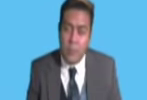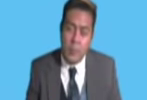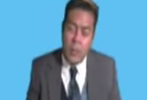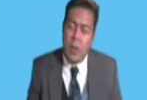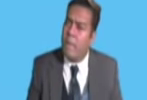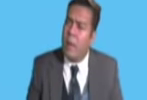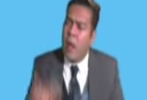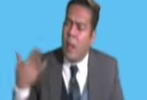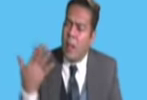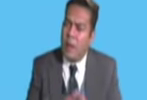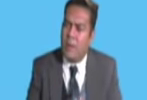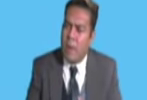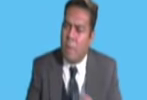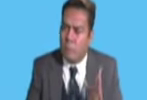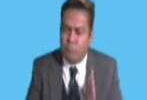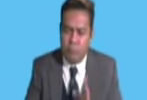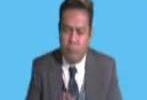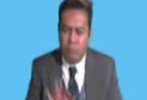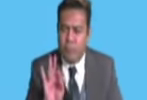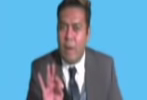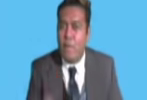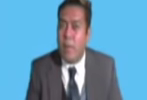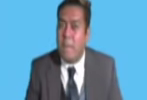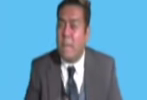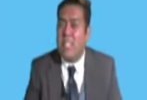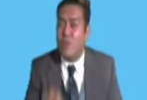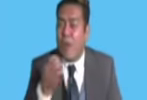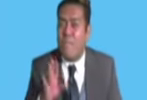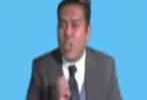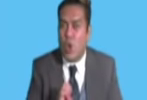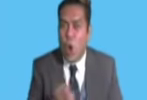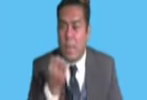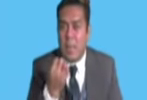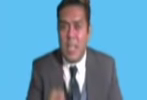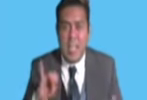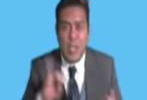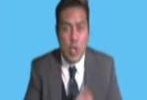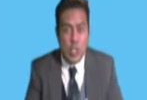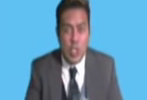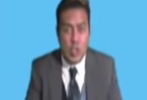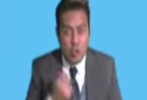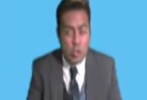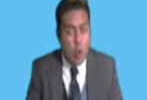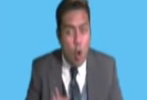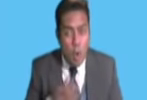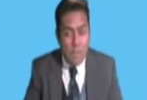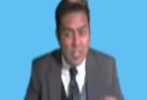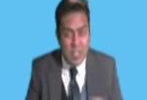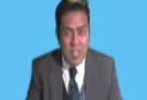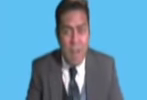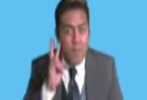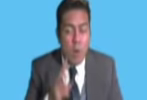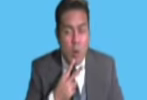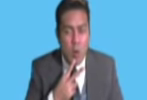of pressure from key players like the Minister of Economy, Solicitor General's Office, Vodafone and hardware